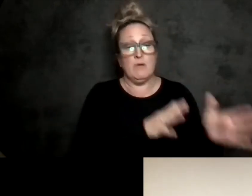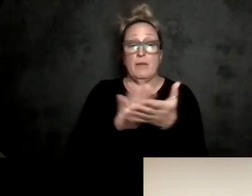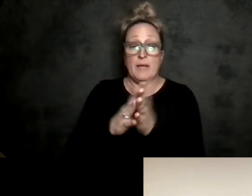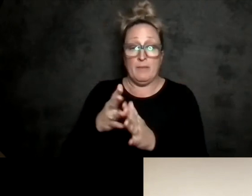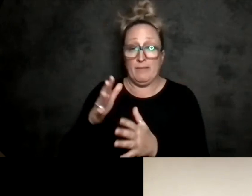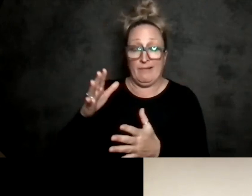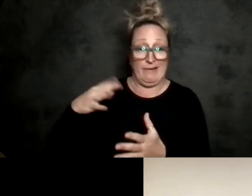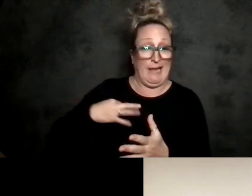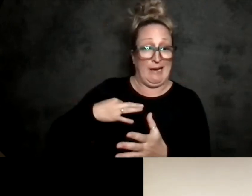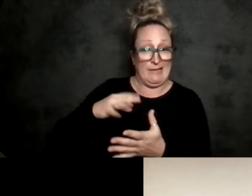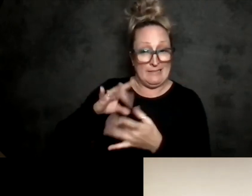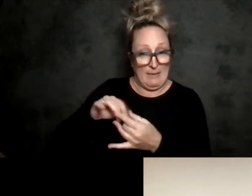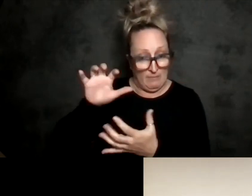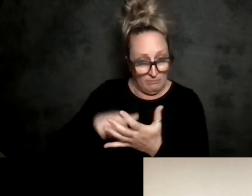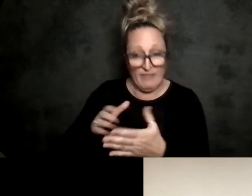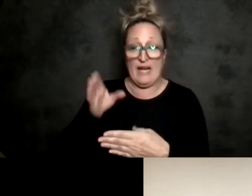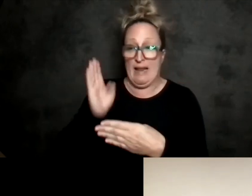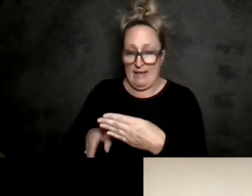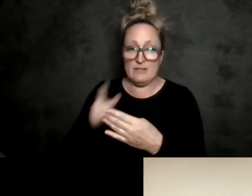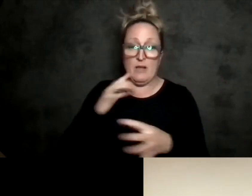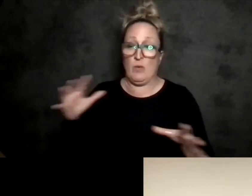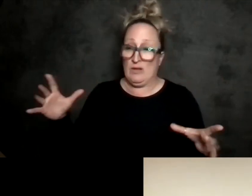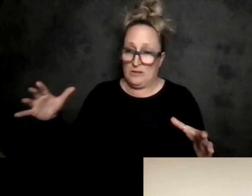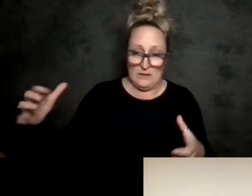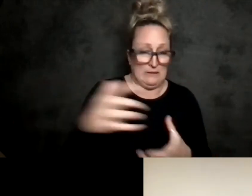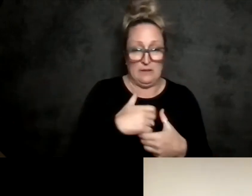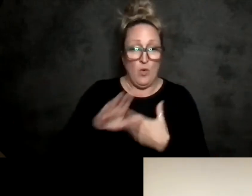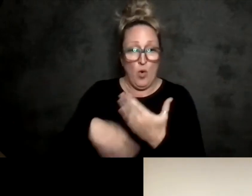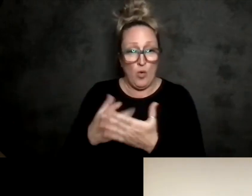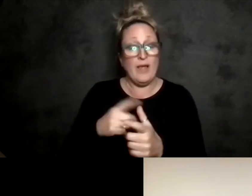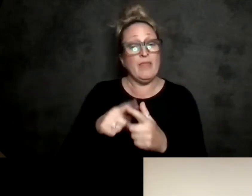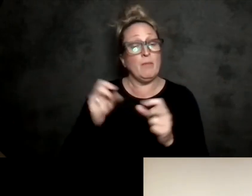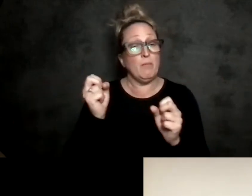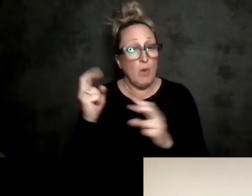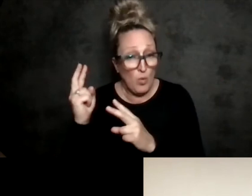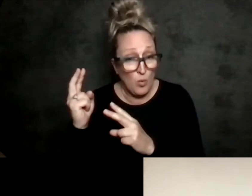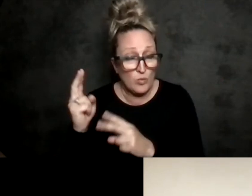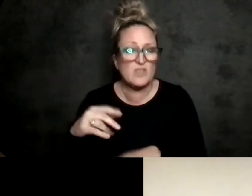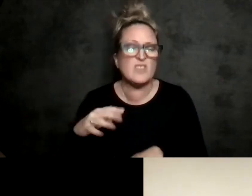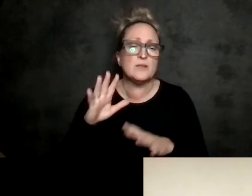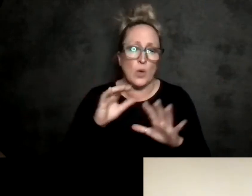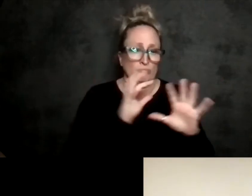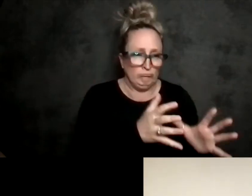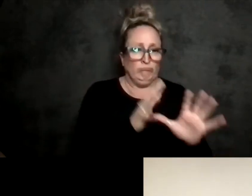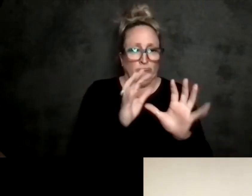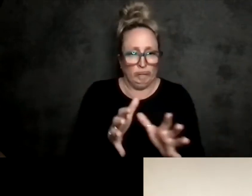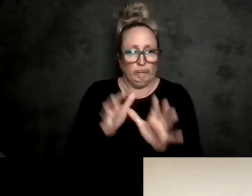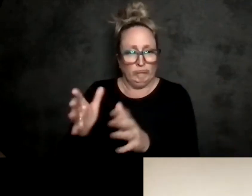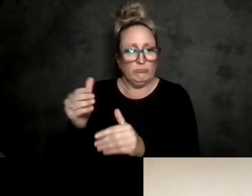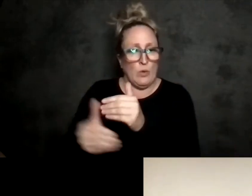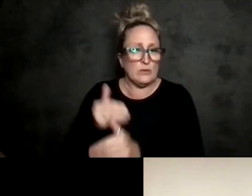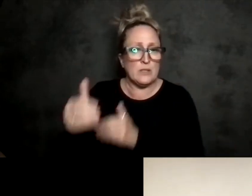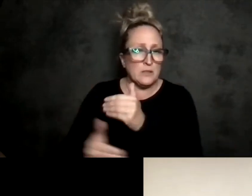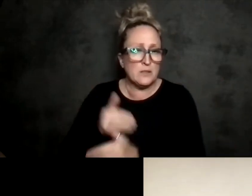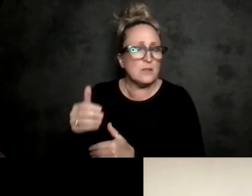statement ends, then we'll compile the candidate statements, then we'll post them. So that's really the process. And